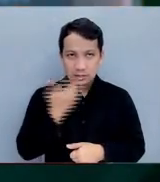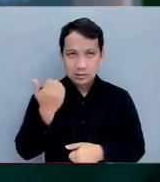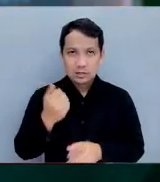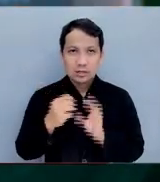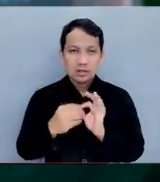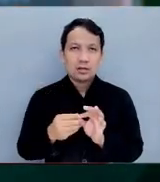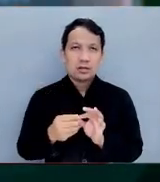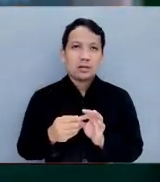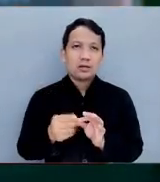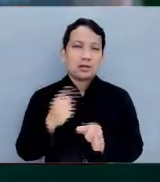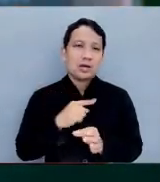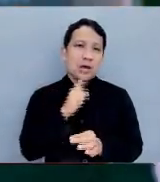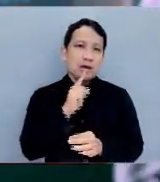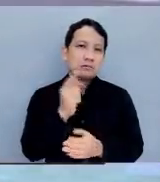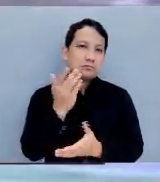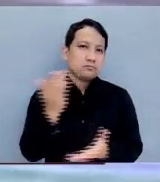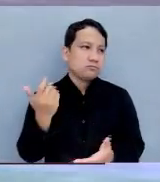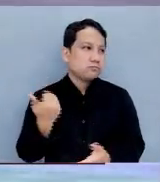lap, that